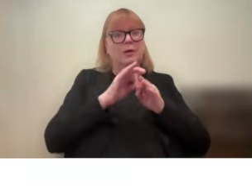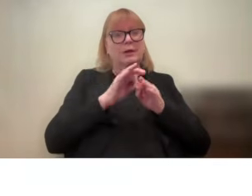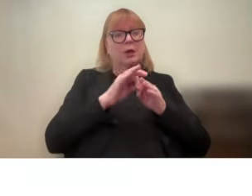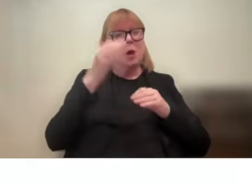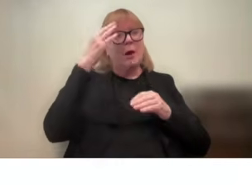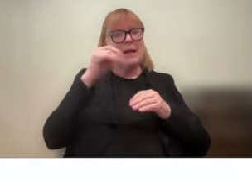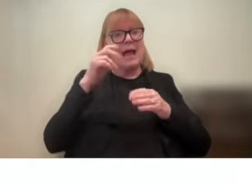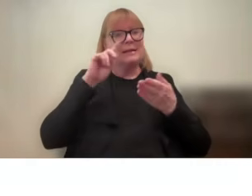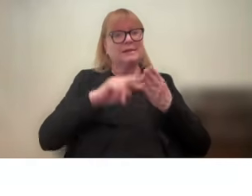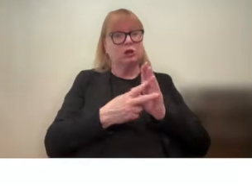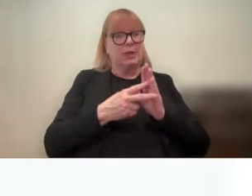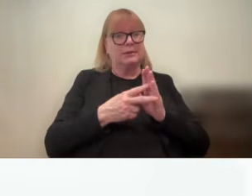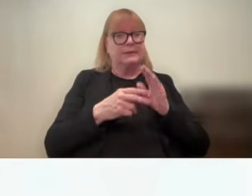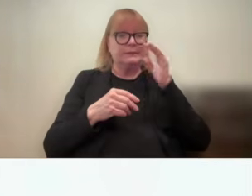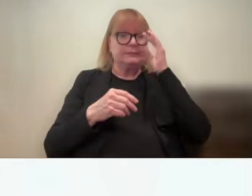intentionality?